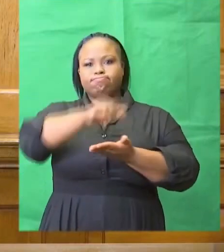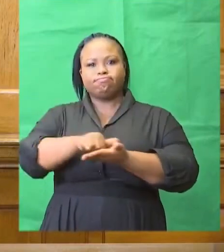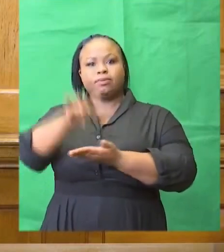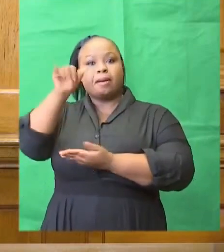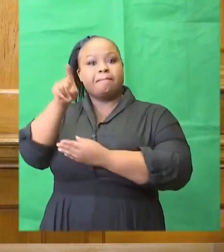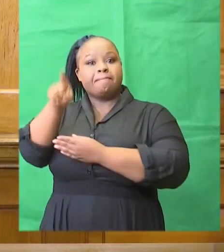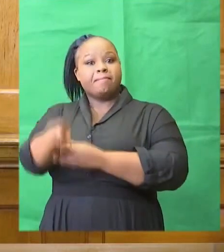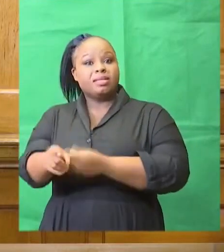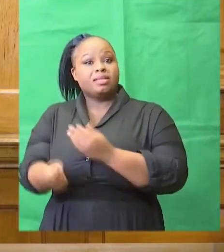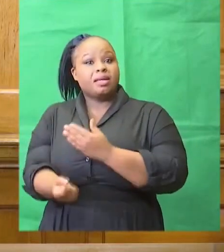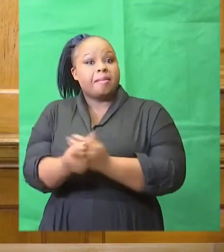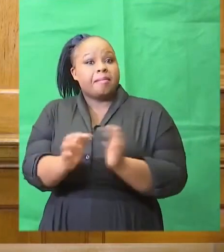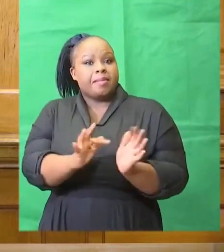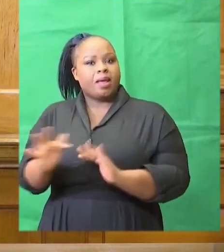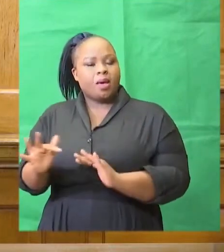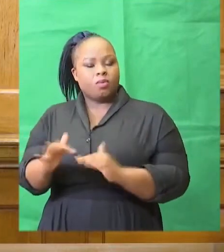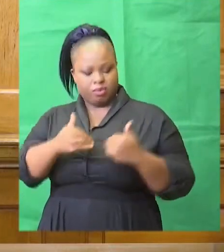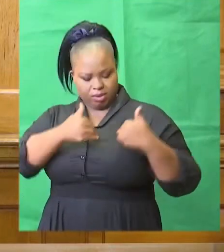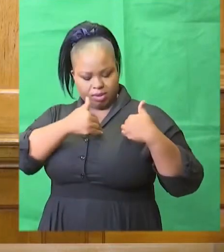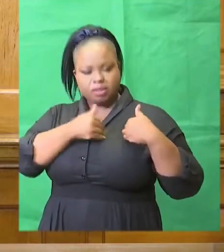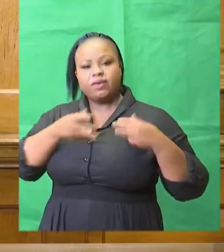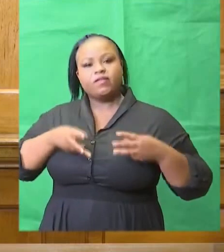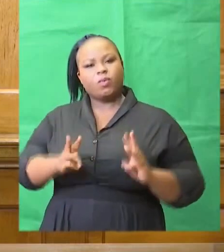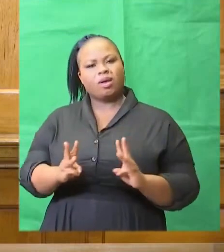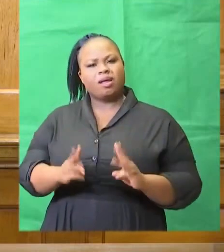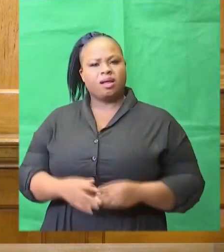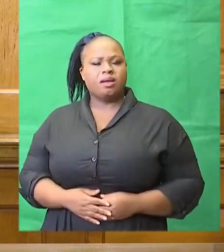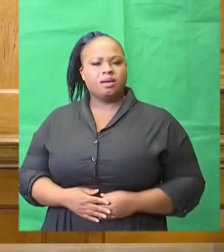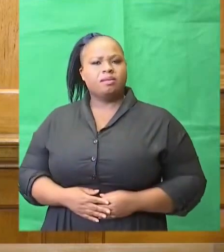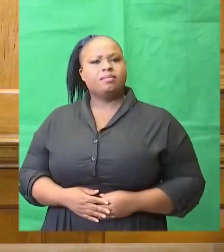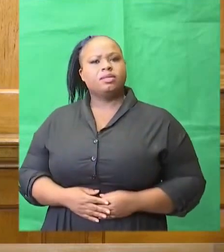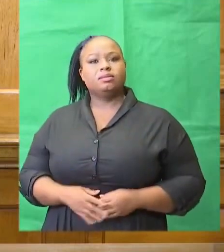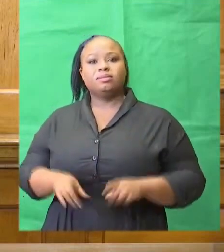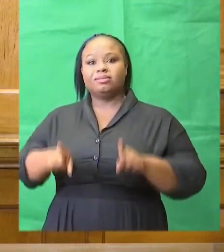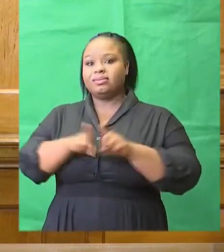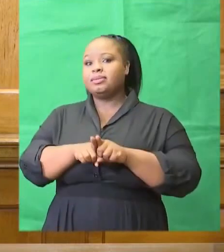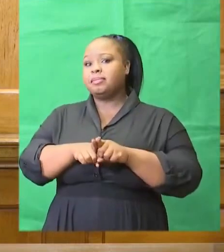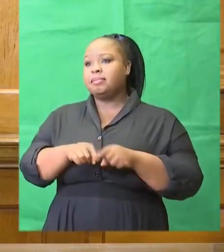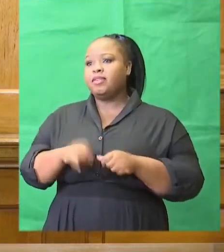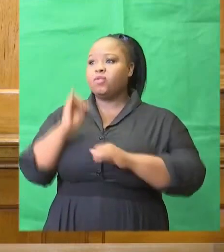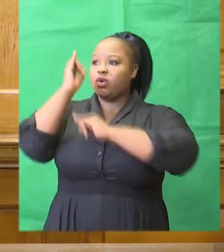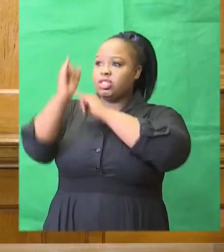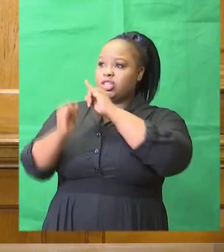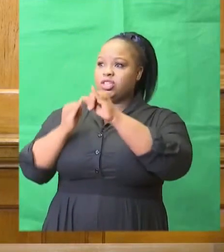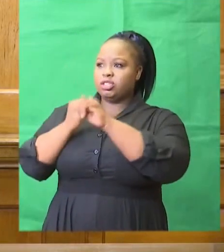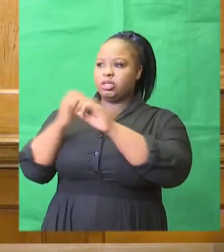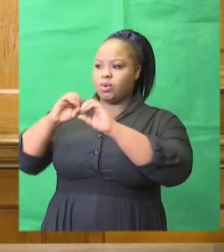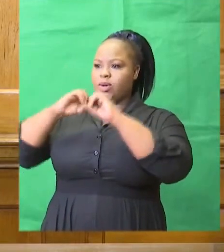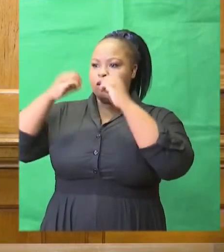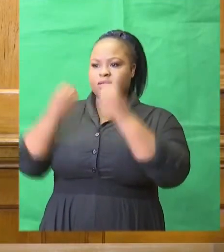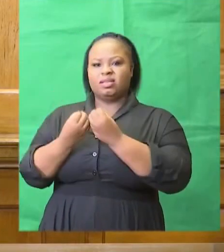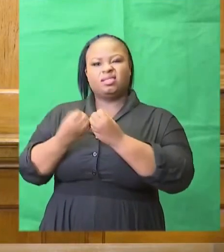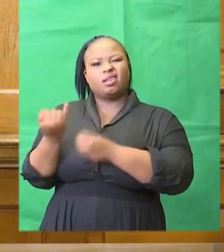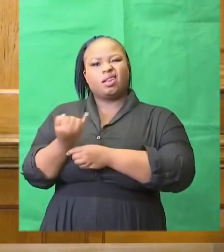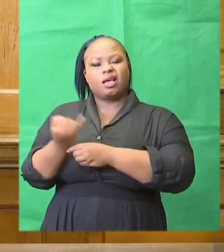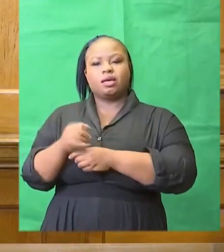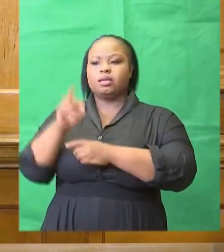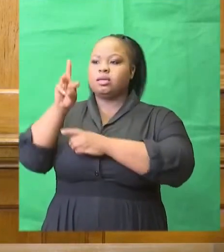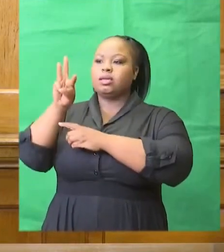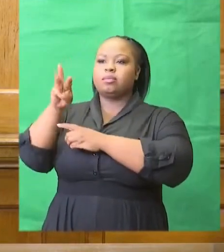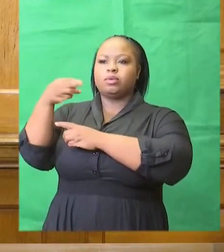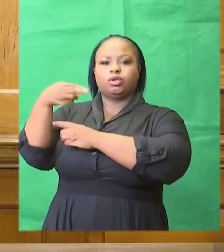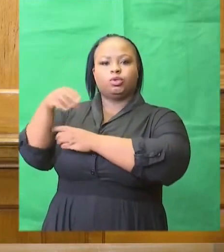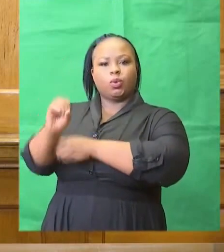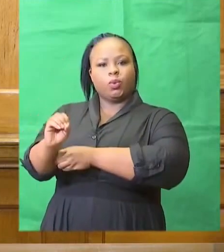in a safe and orderly manner, consistent with the work of relevant international organizations such as the